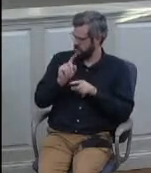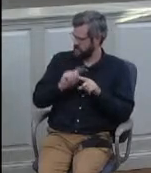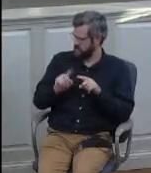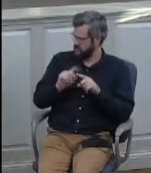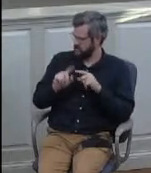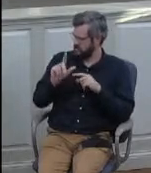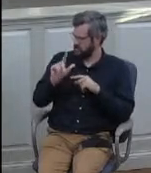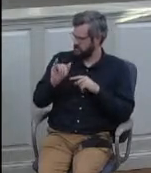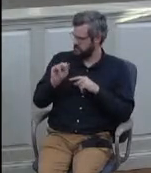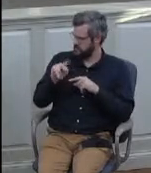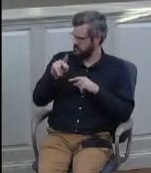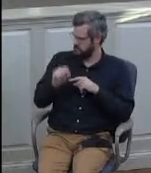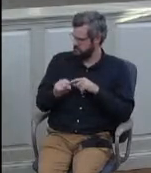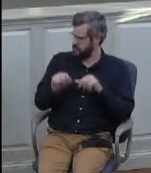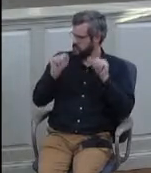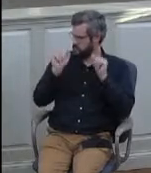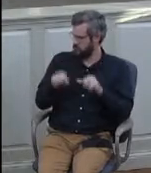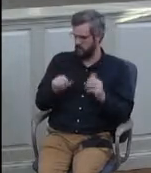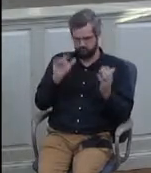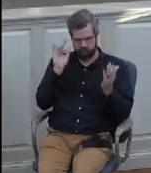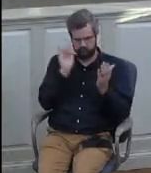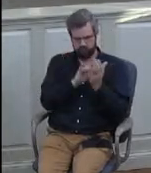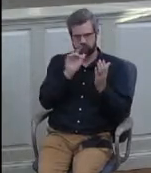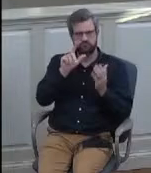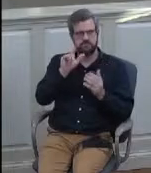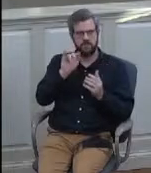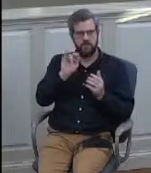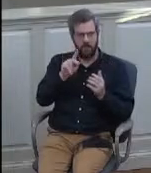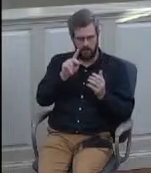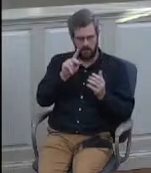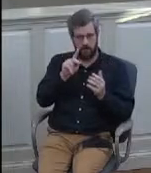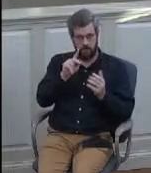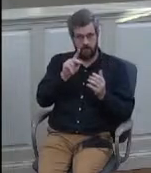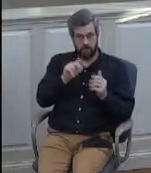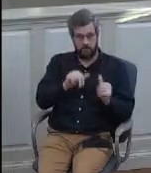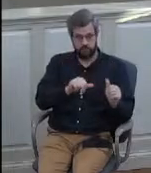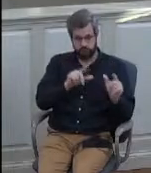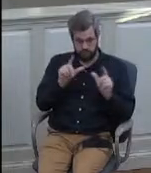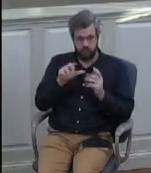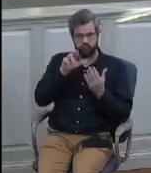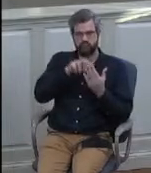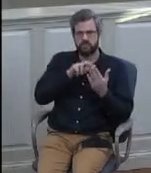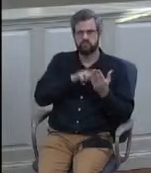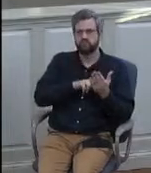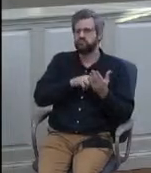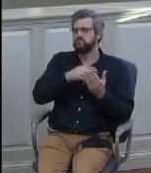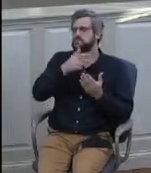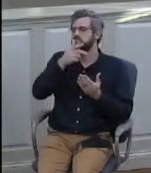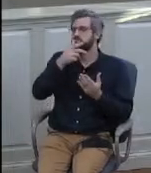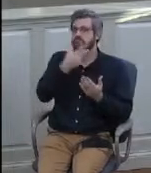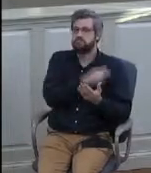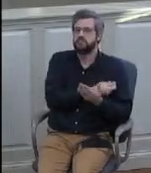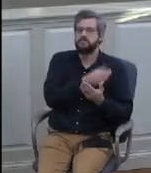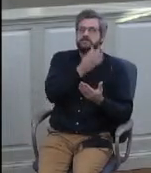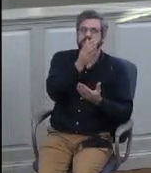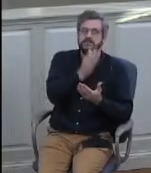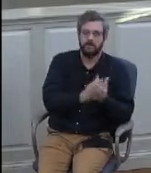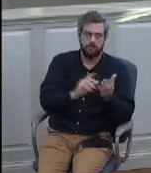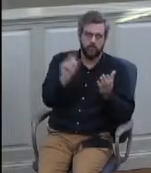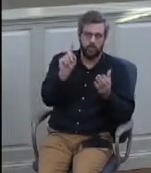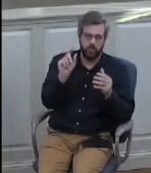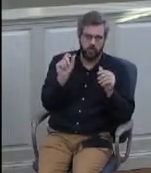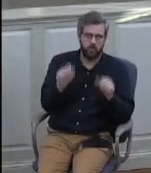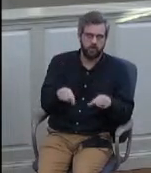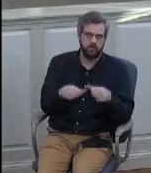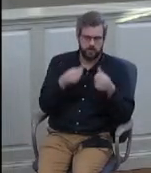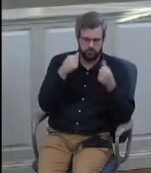there that people could go on my post at the health department and actually click on a link and register somewhere for a dose.